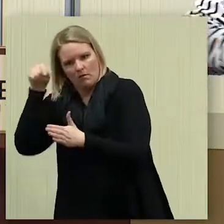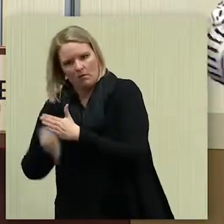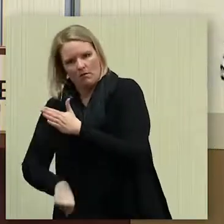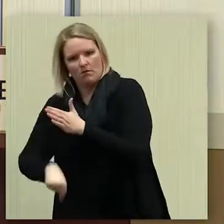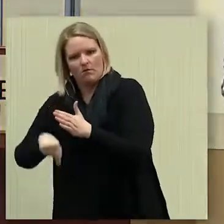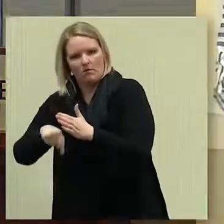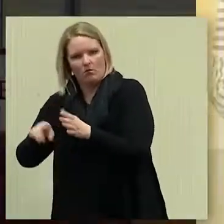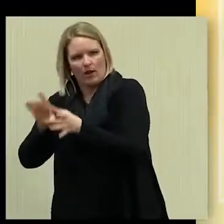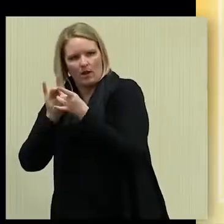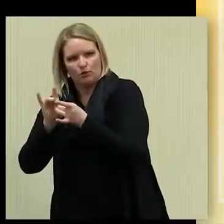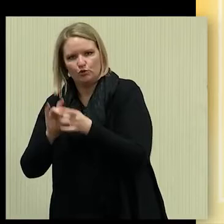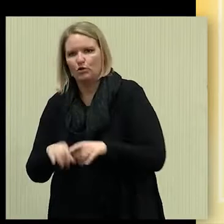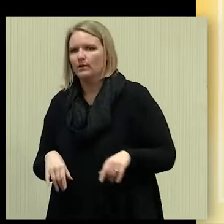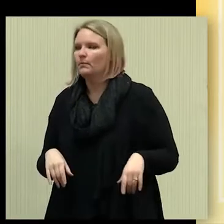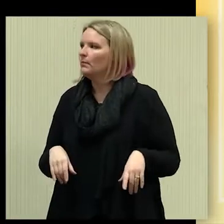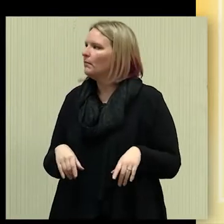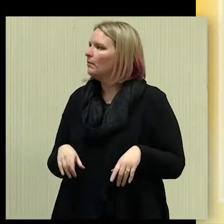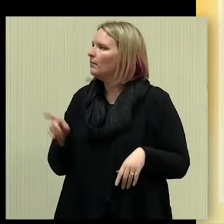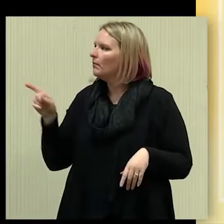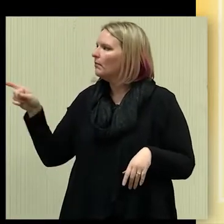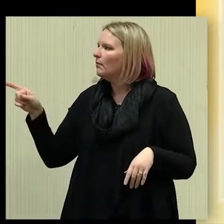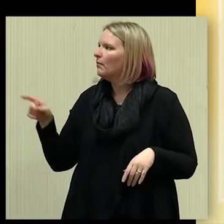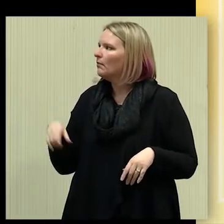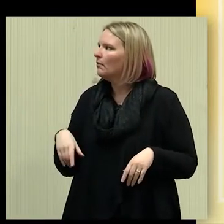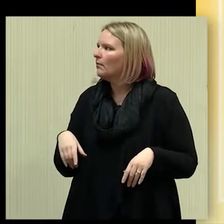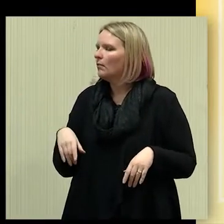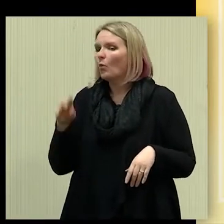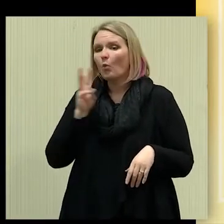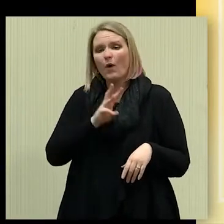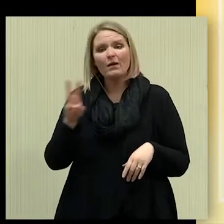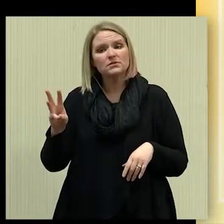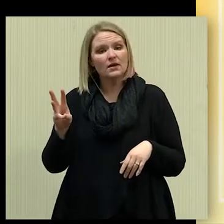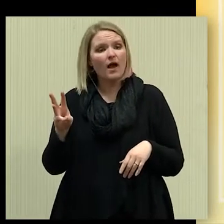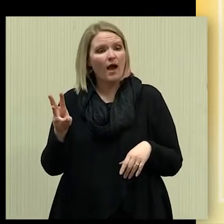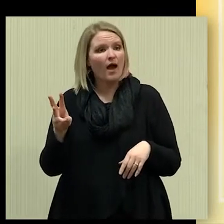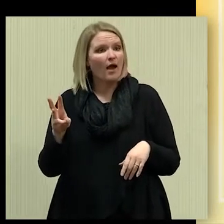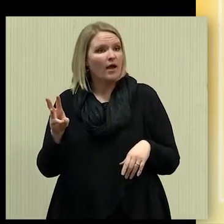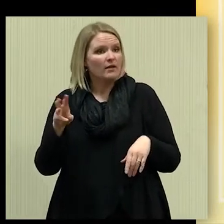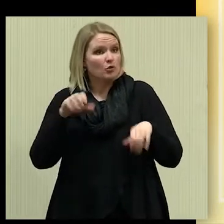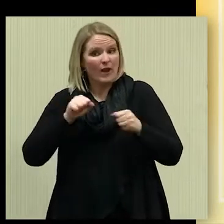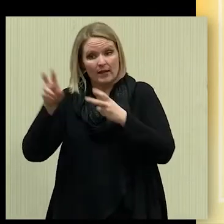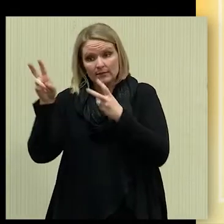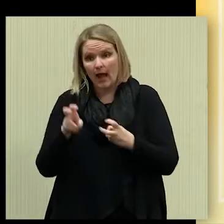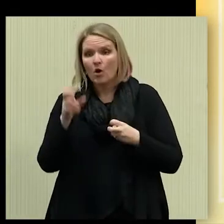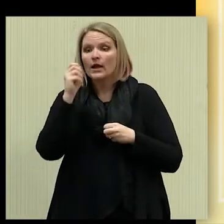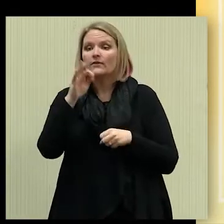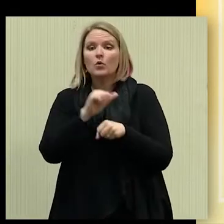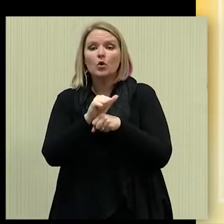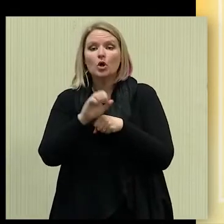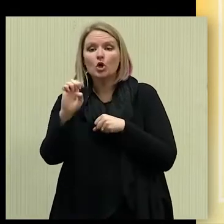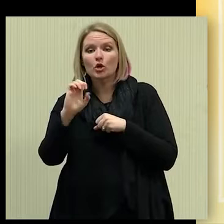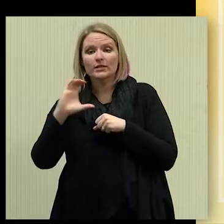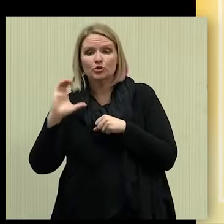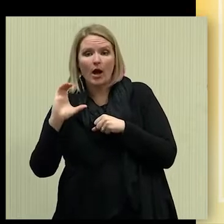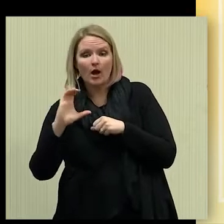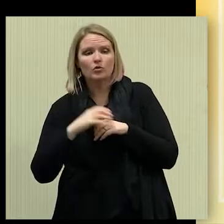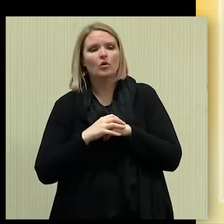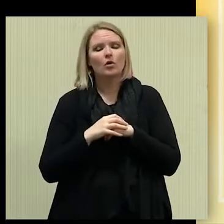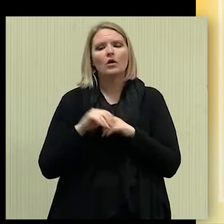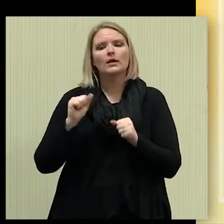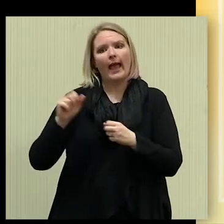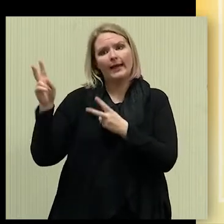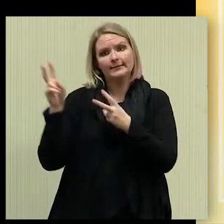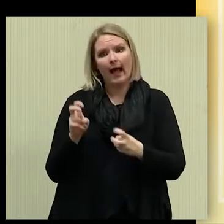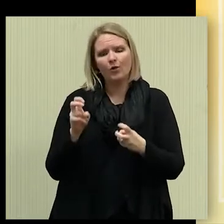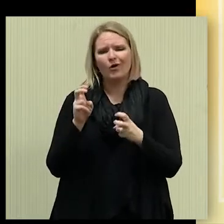relationships. And there are lots of things on websites where you can download, especially if you're working in the early childhood realm, where you can